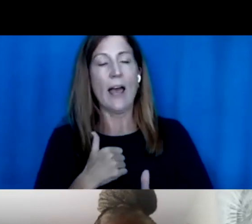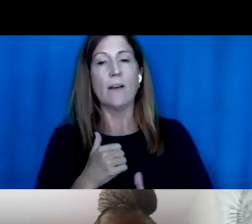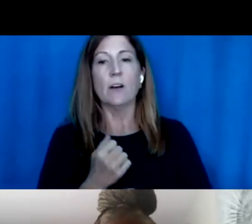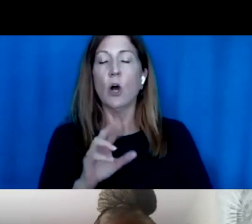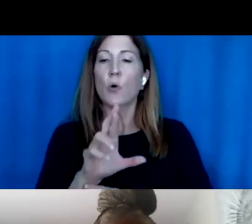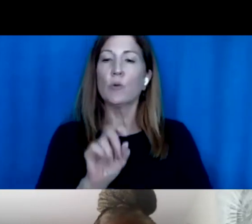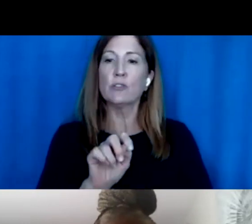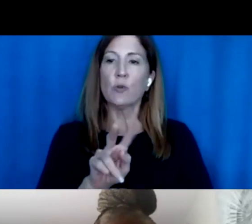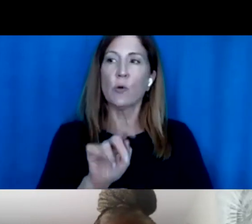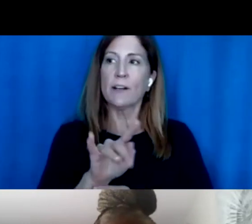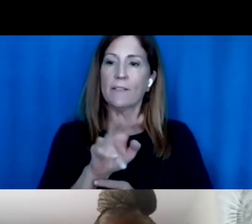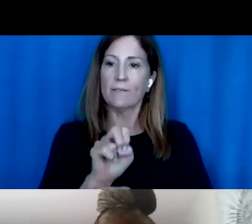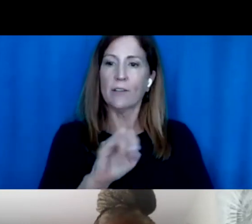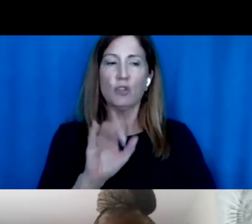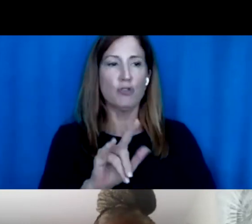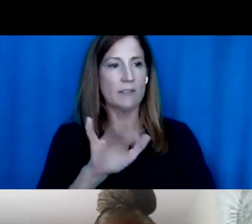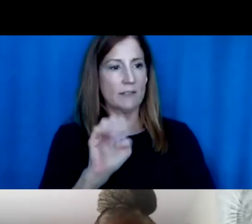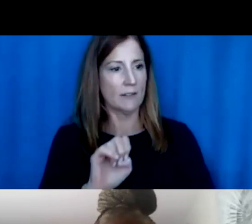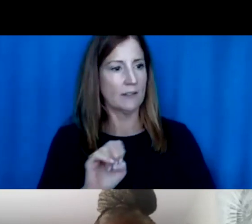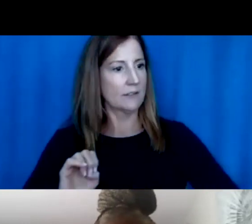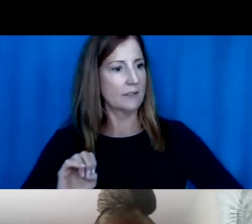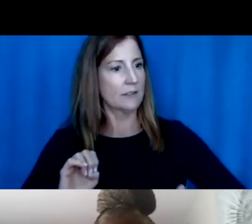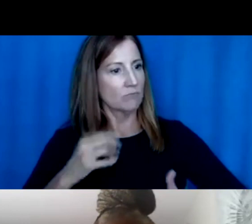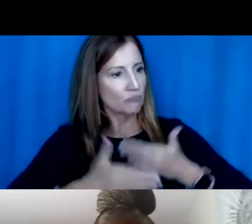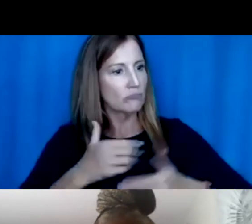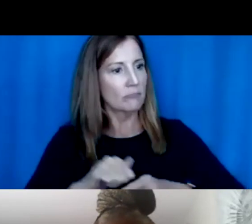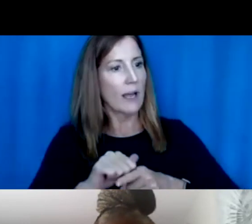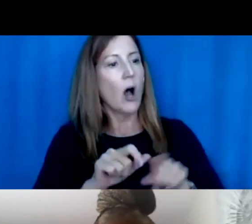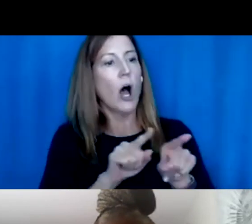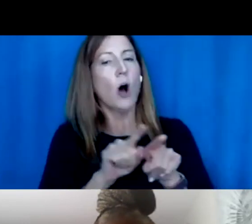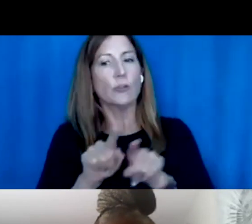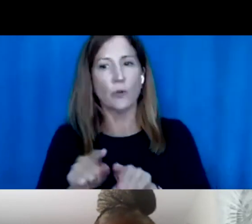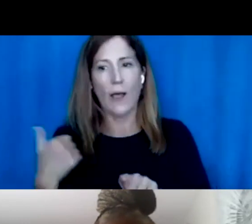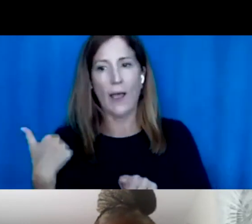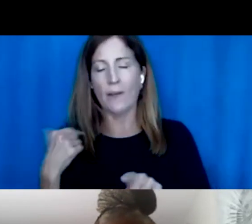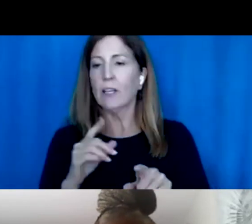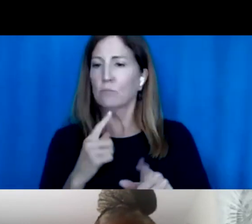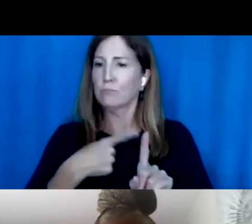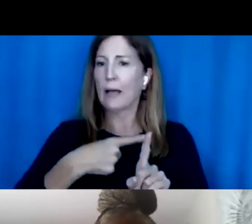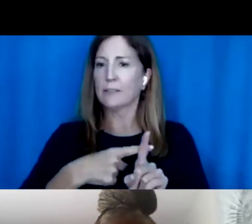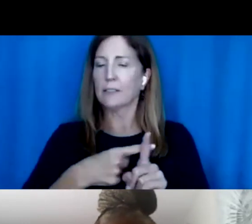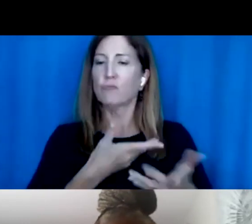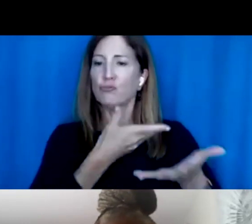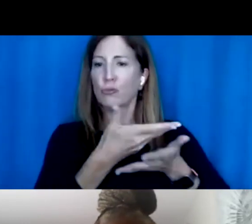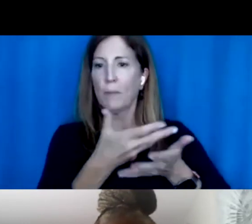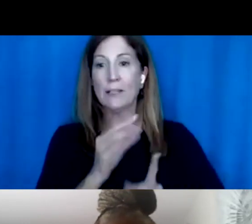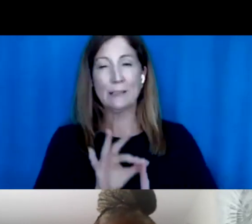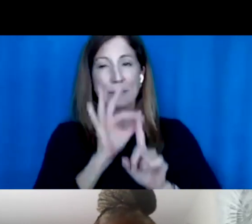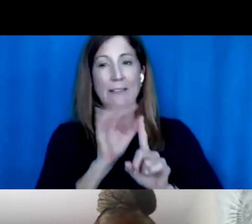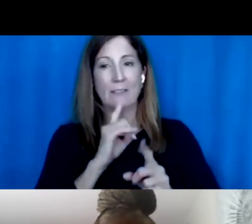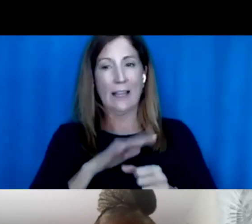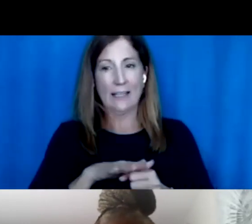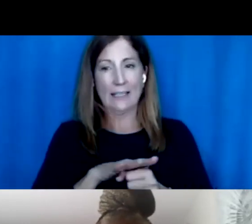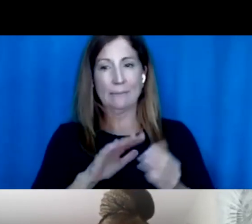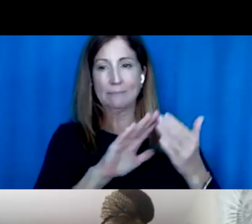or strategies in hand with partners while also maintaining positive rapport, specifically on their direct engagement level?